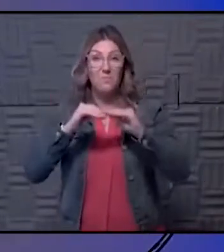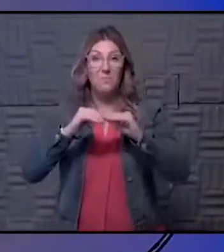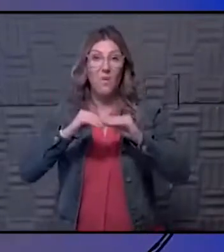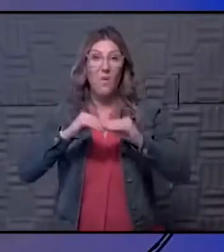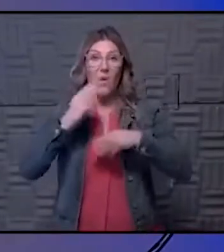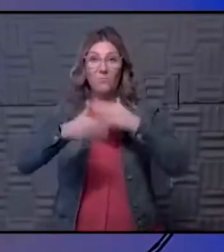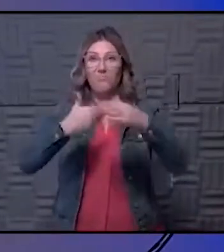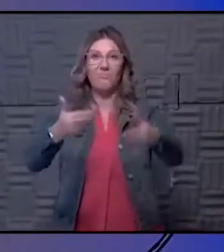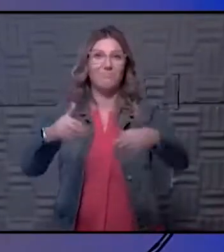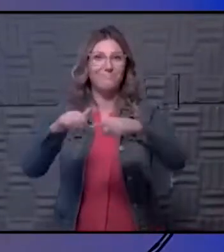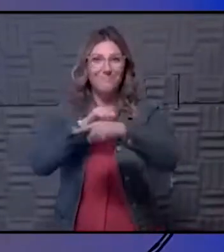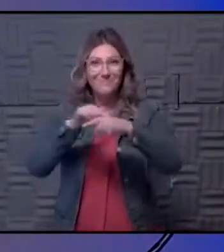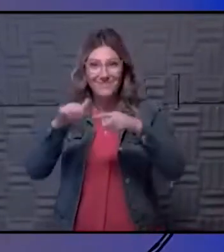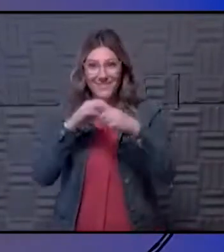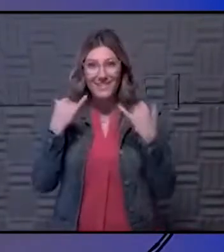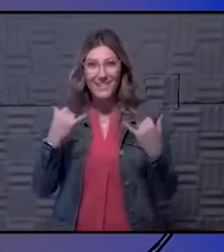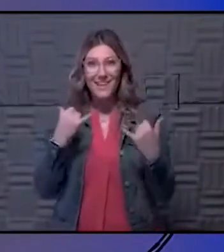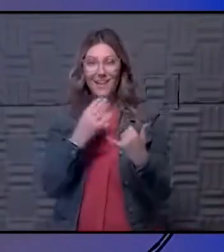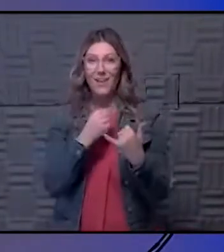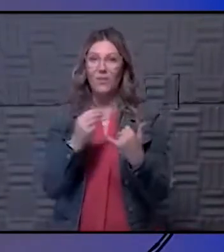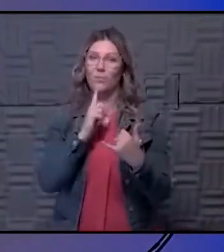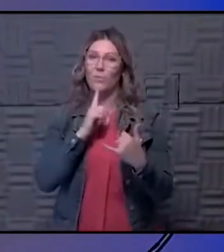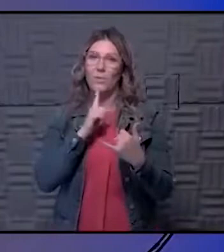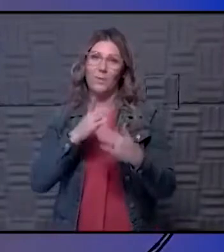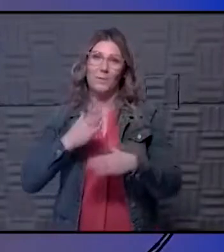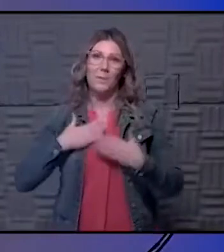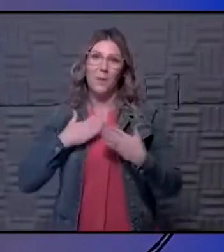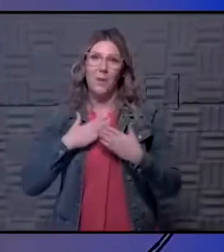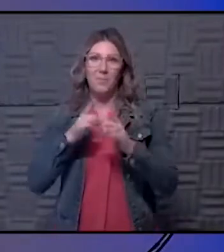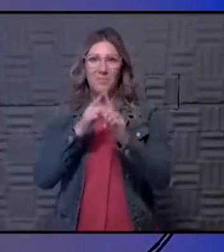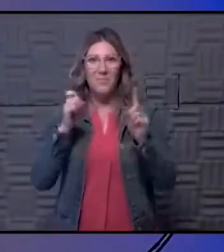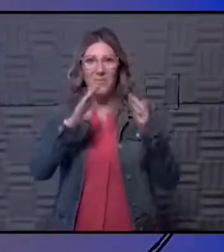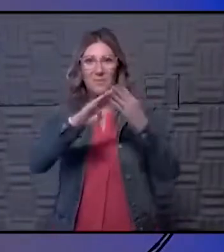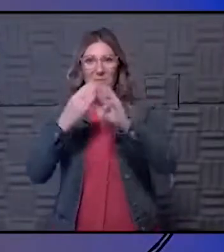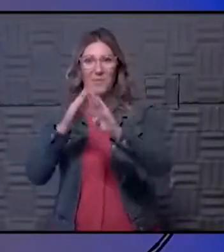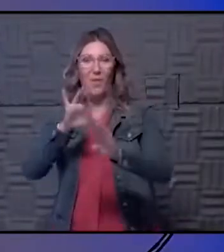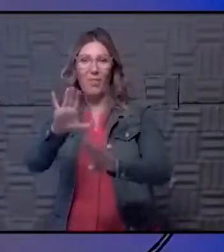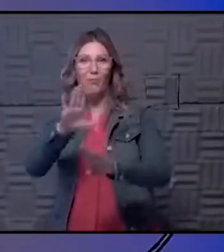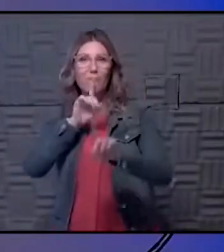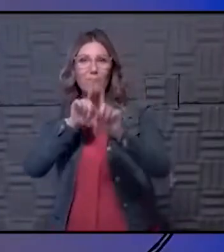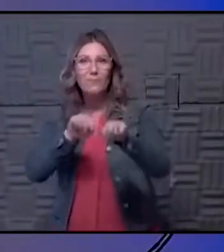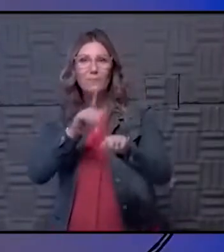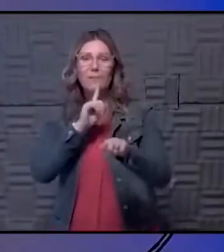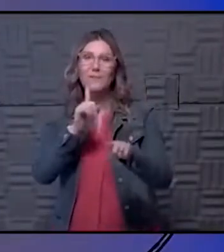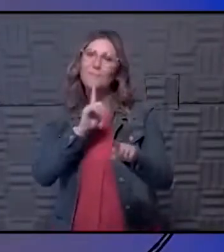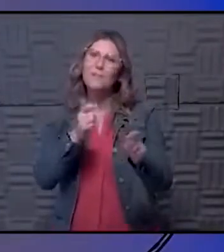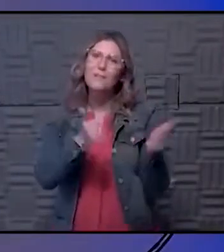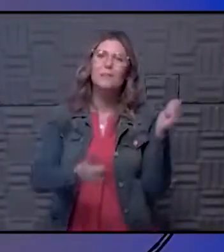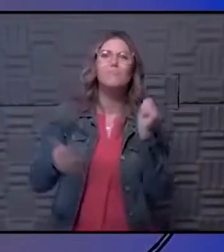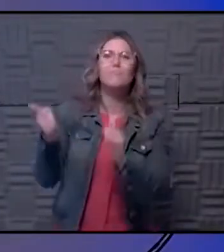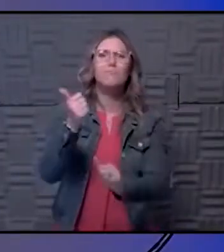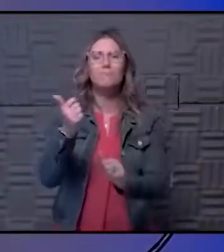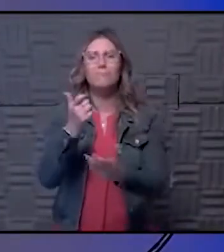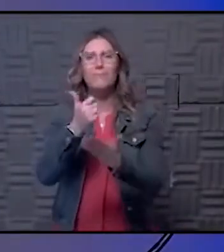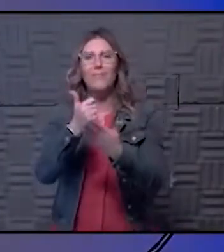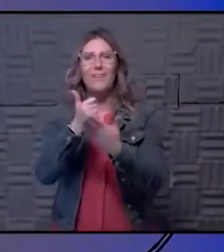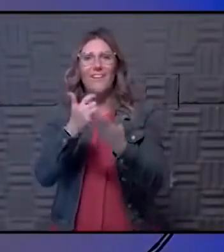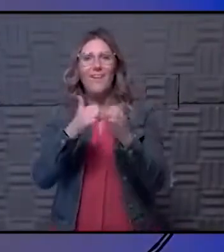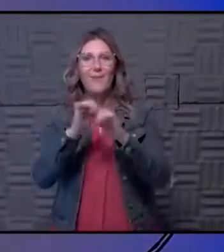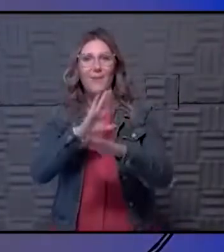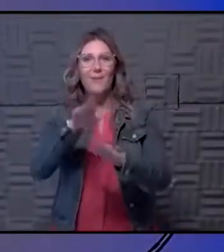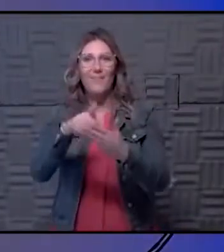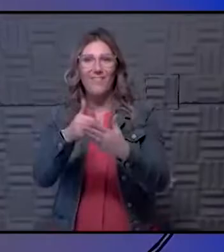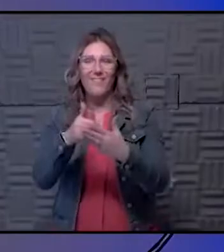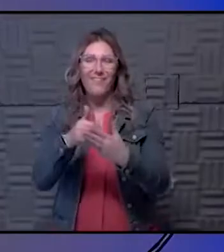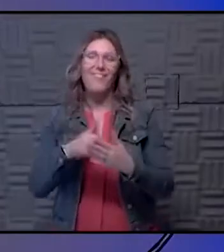So we've just been really, really happy with the response from the community. They've really, really stepped up and helped us with all of